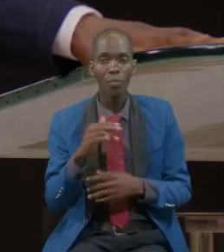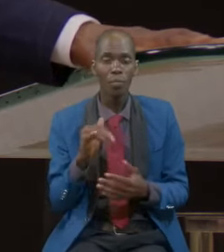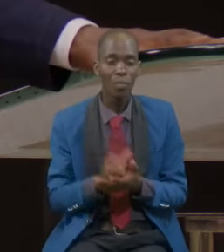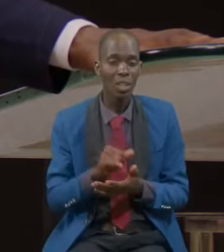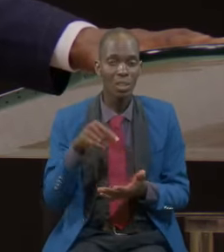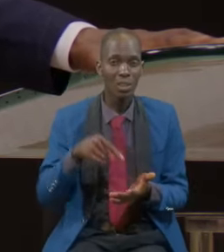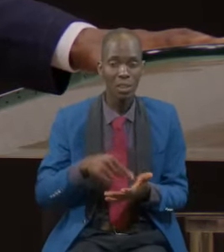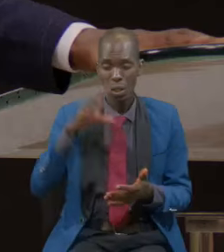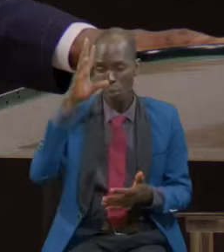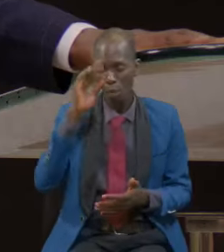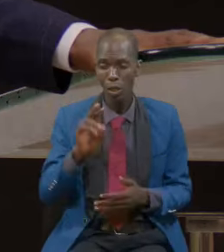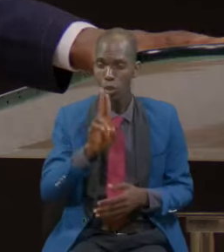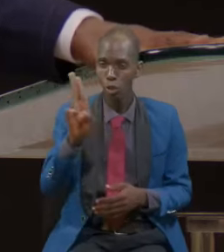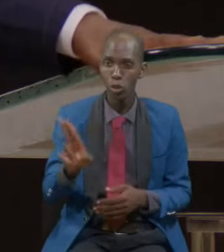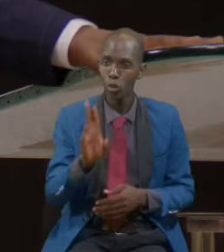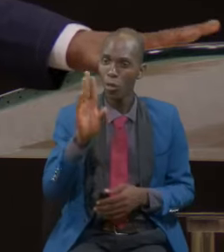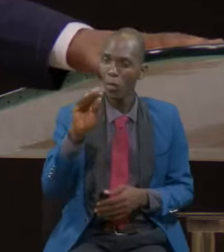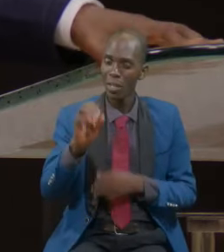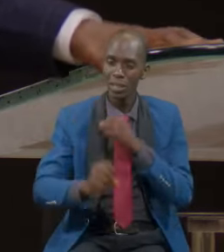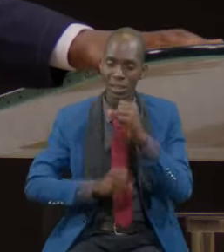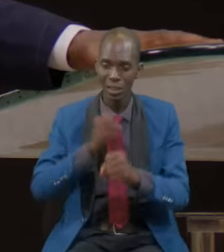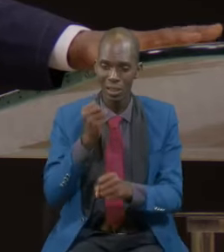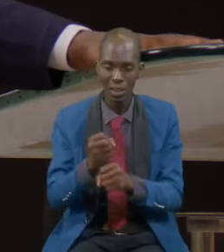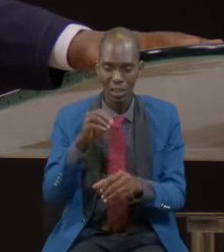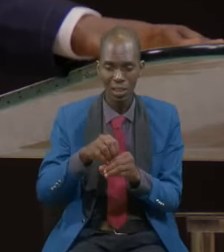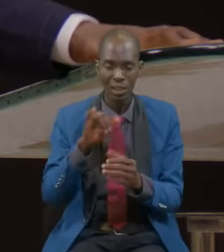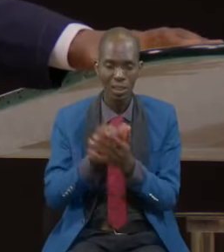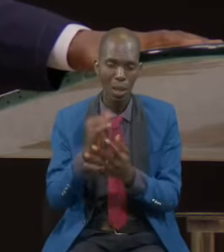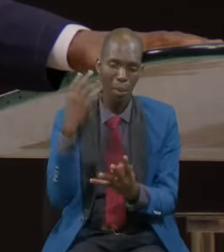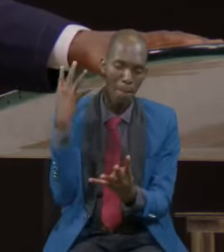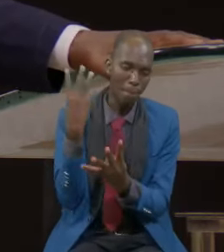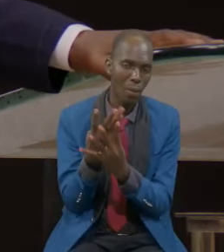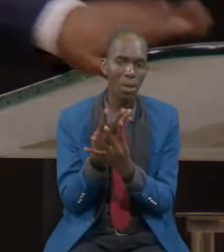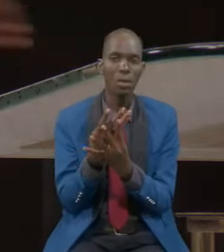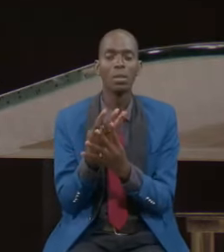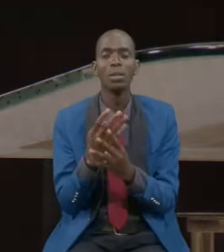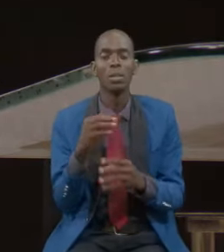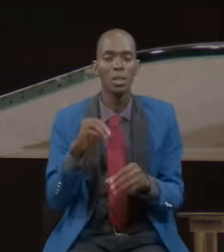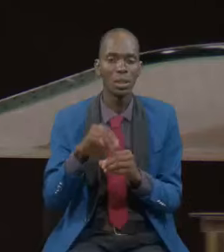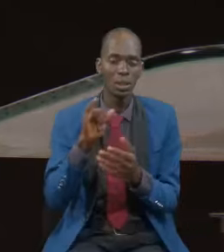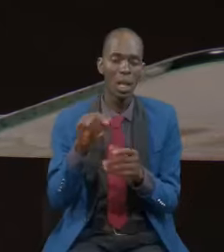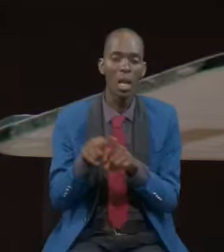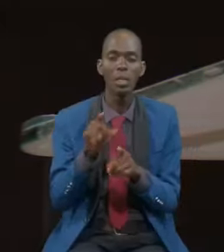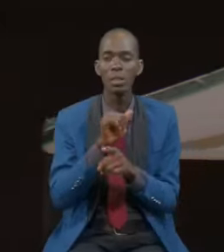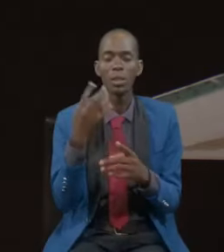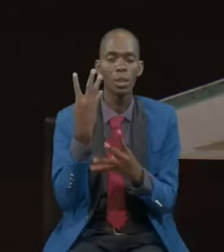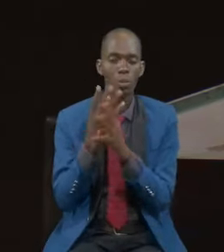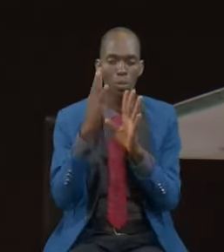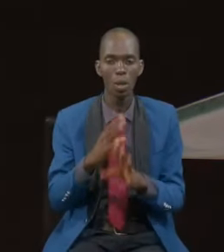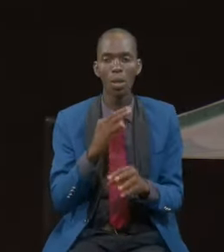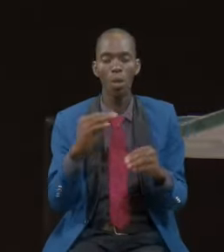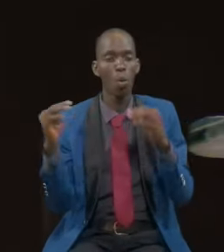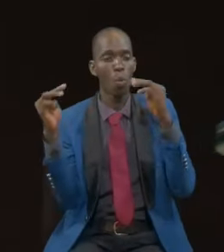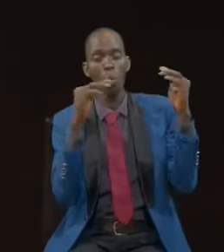spent 50 years in that prison as a prisoner of war? And all those 50